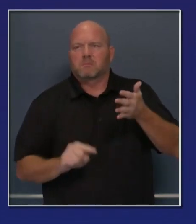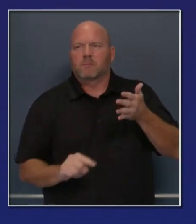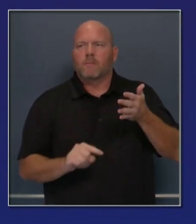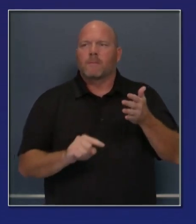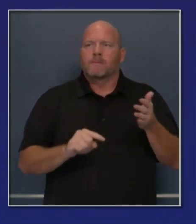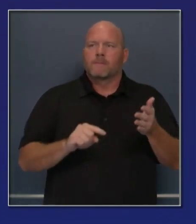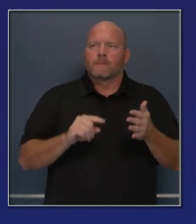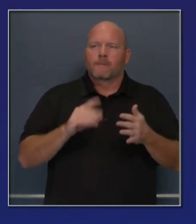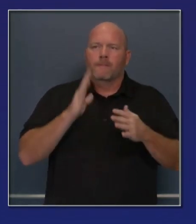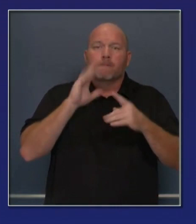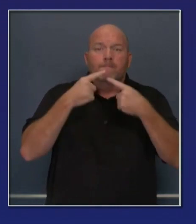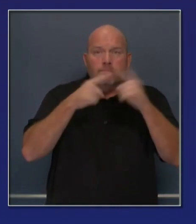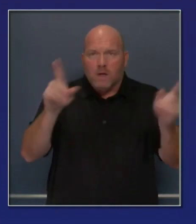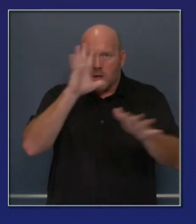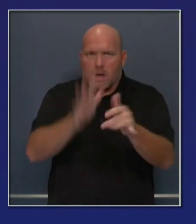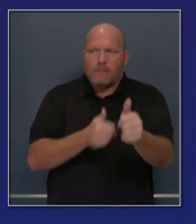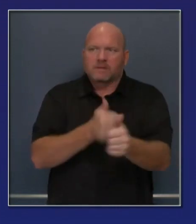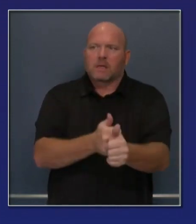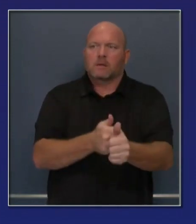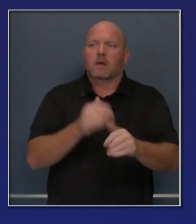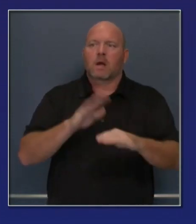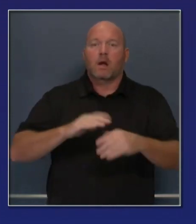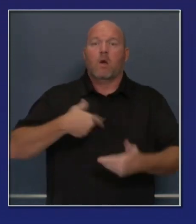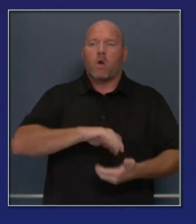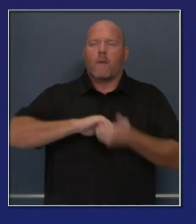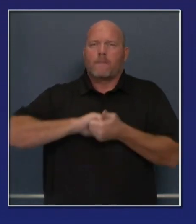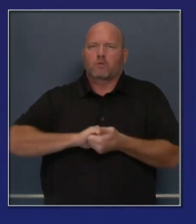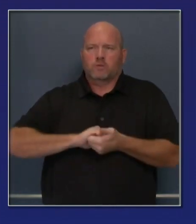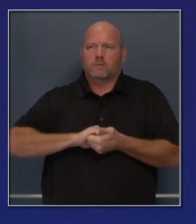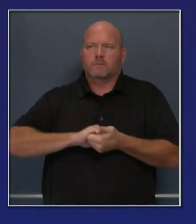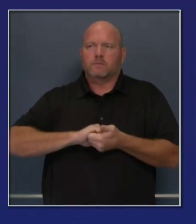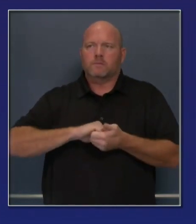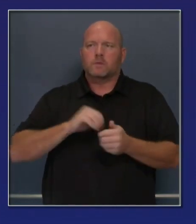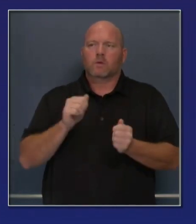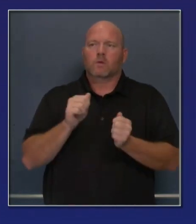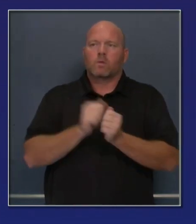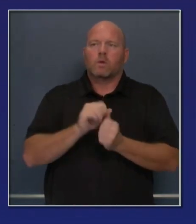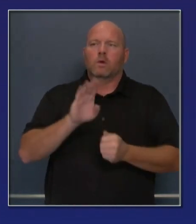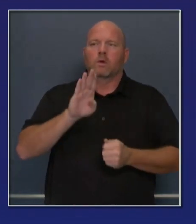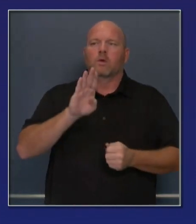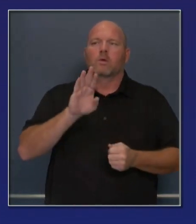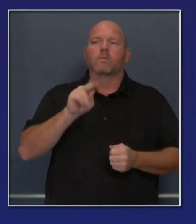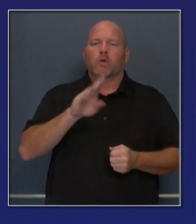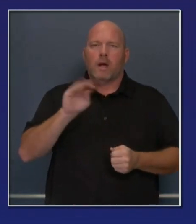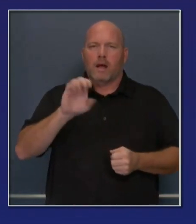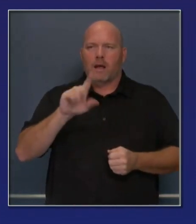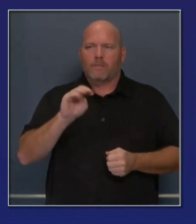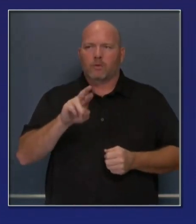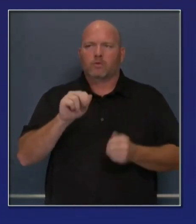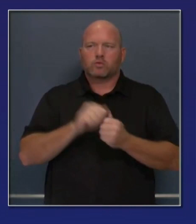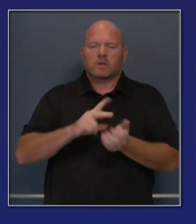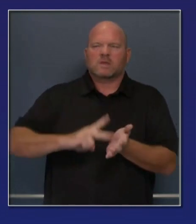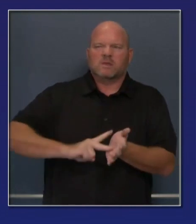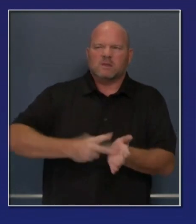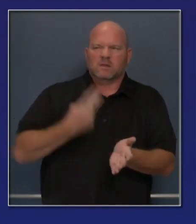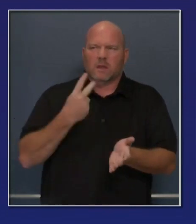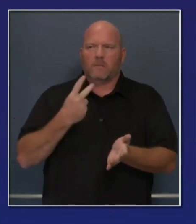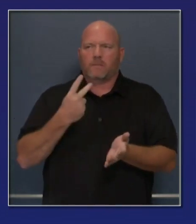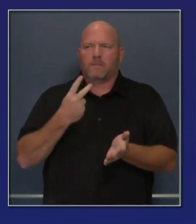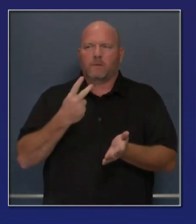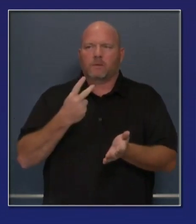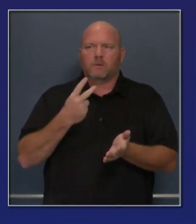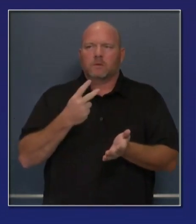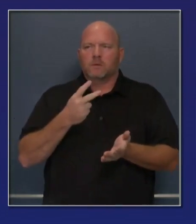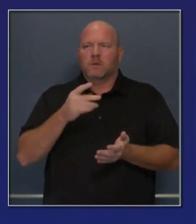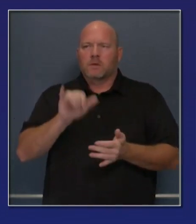an update on our partnership with PerkinElmer and the efforts to more than double the capacity of testing here in the